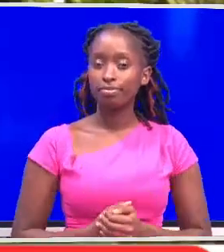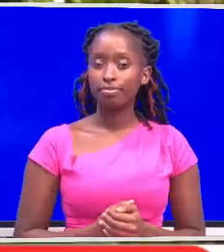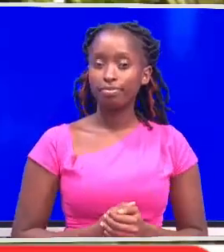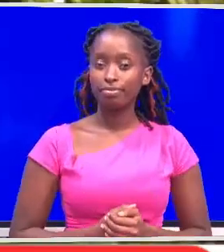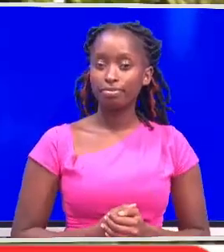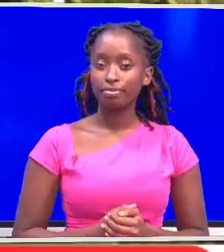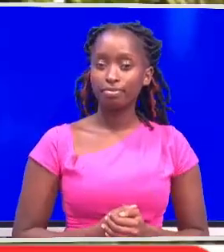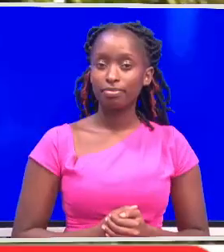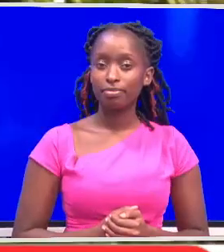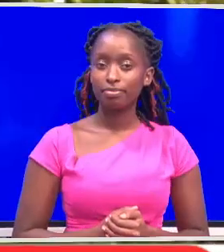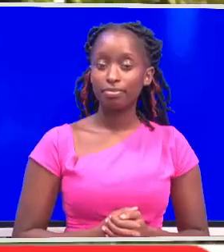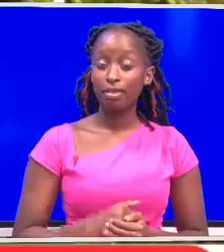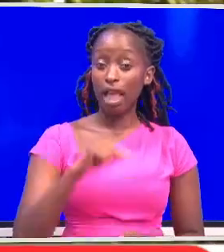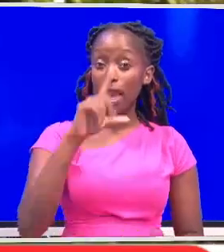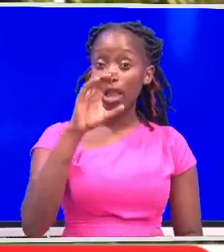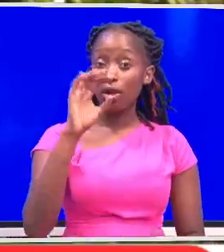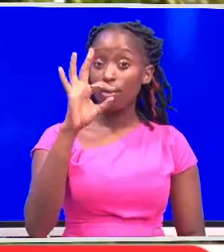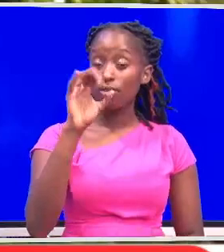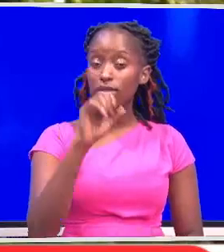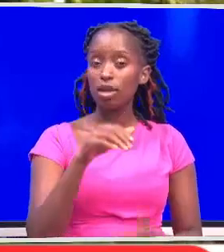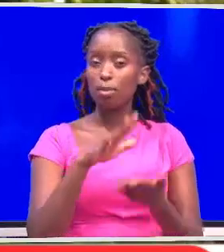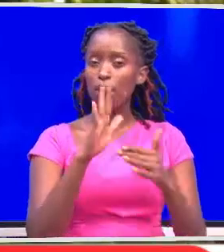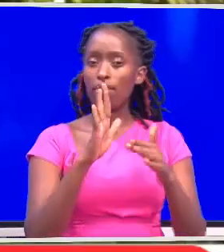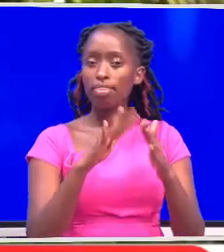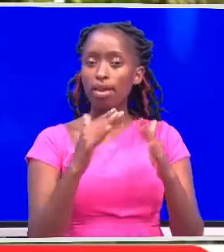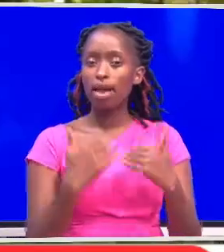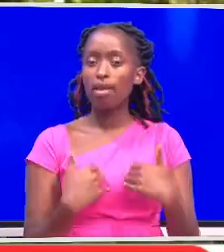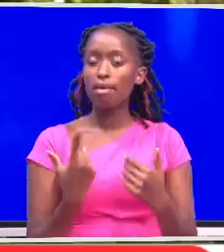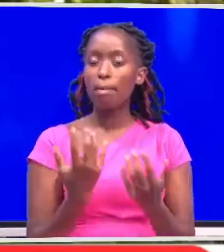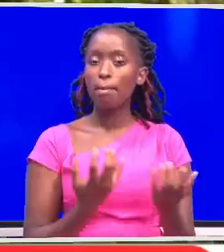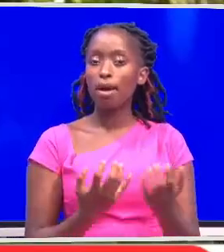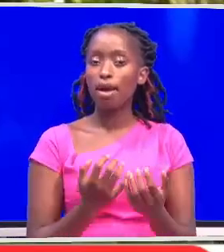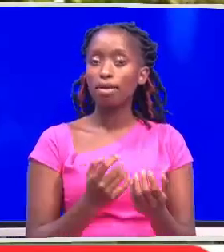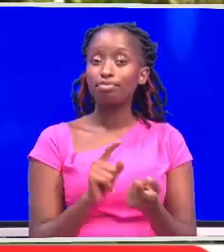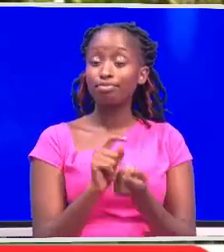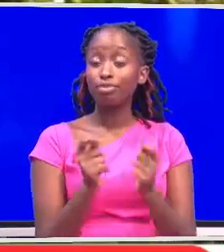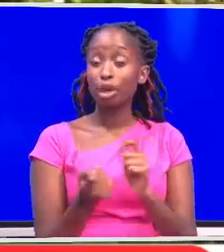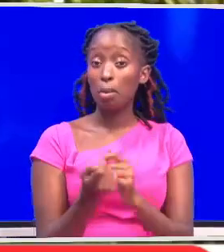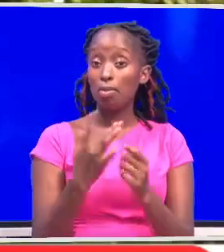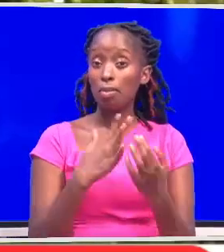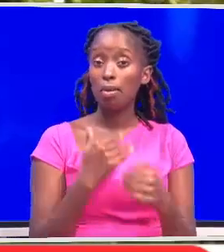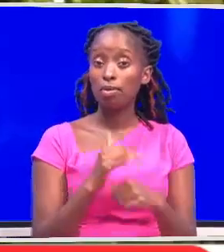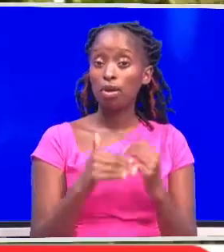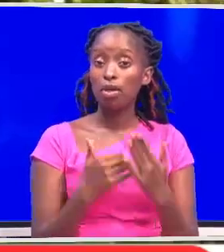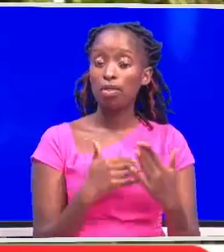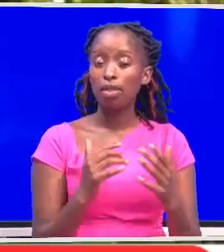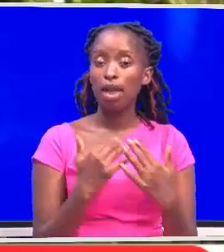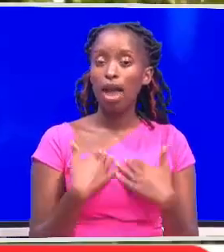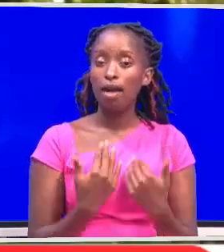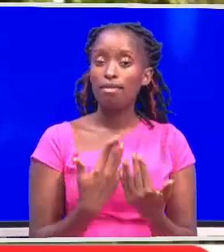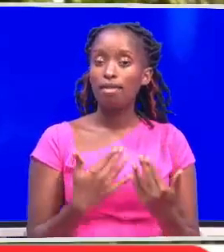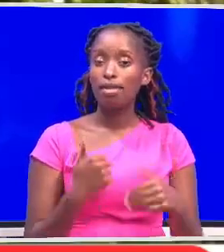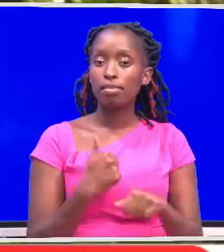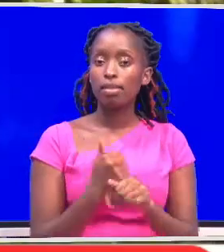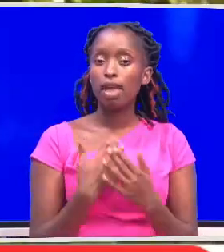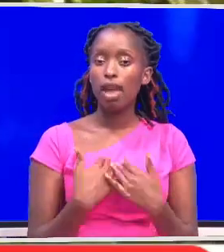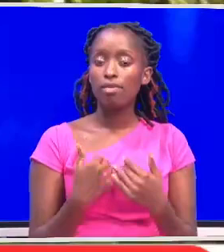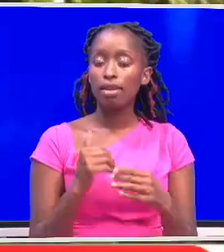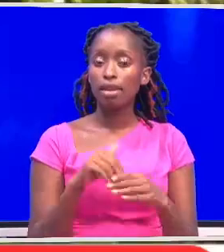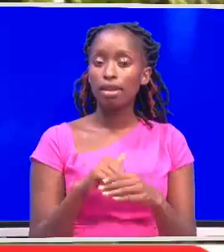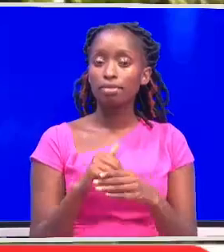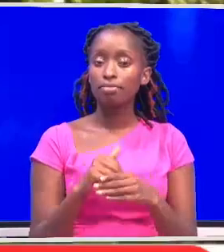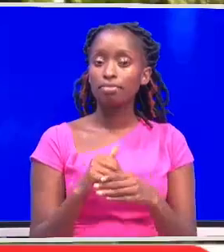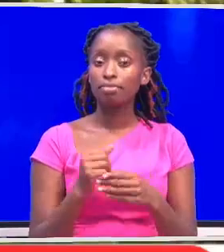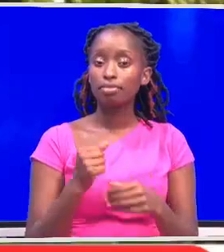are more than just financial transactions. They are also calculated moves that play a significant role in employee welfare,